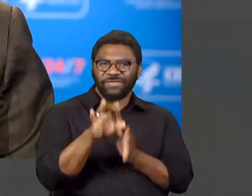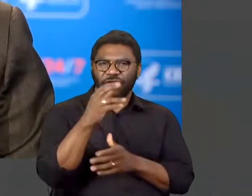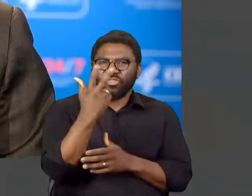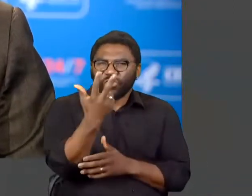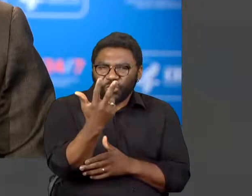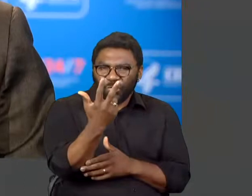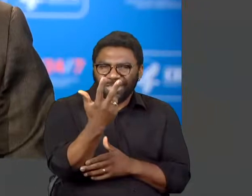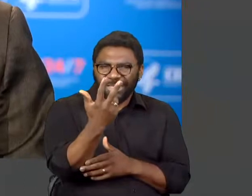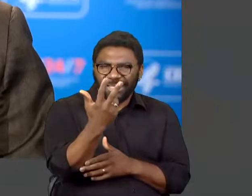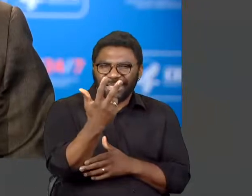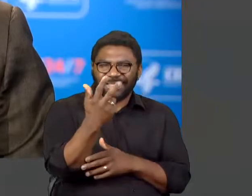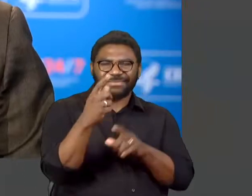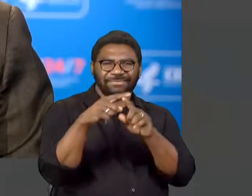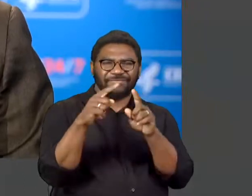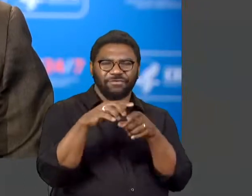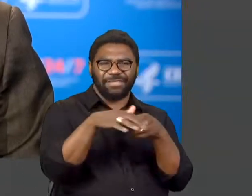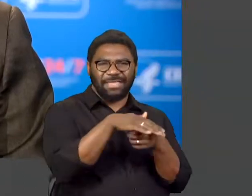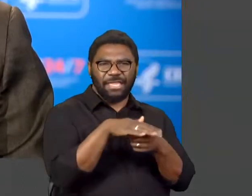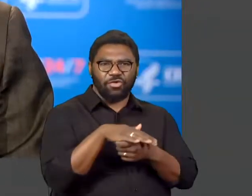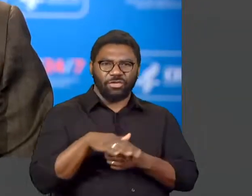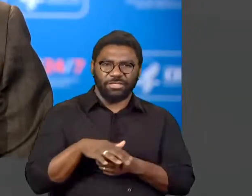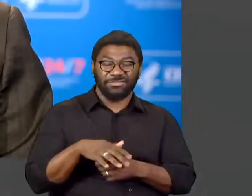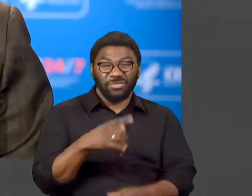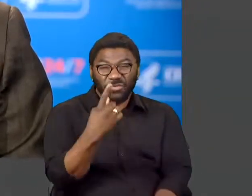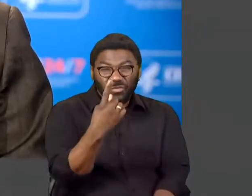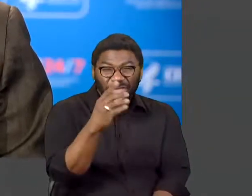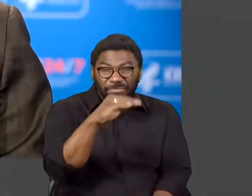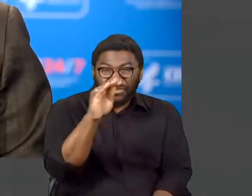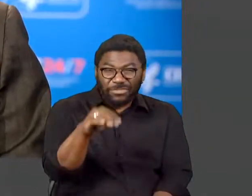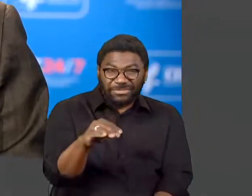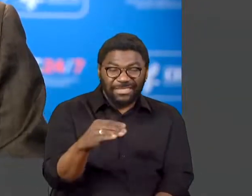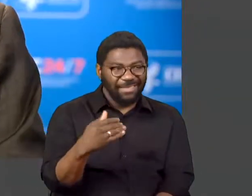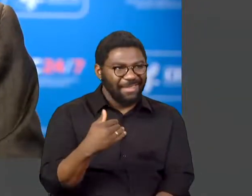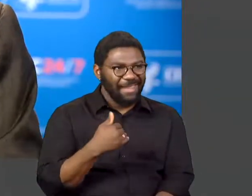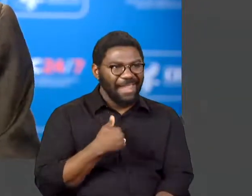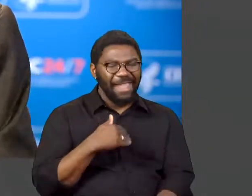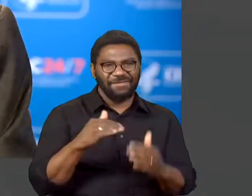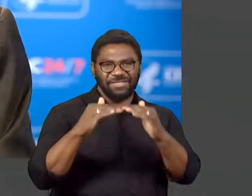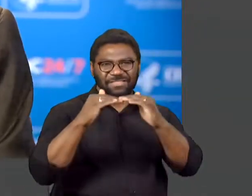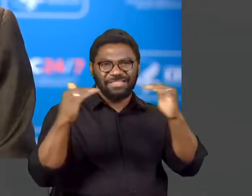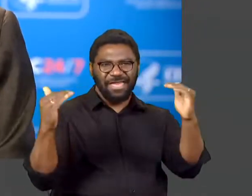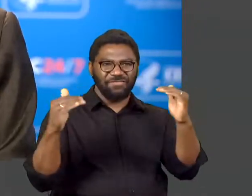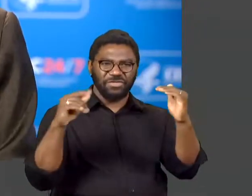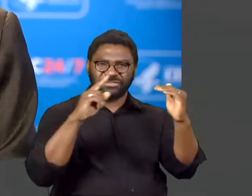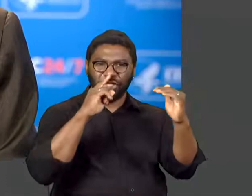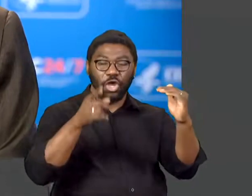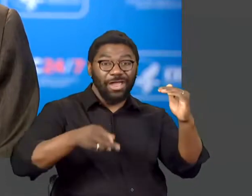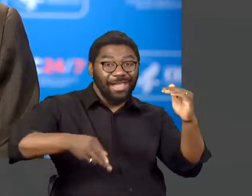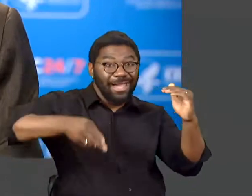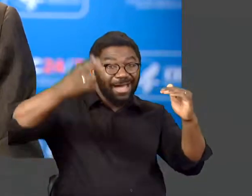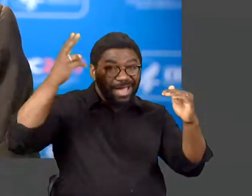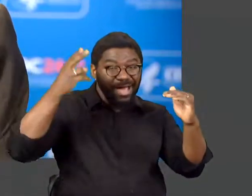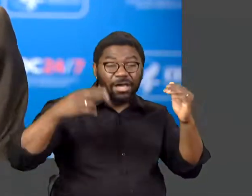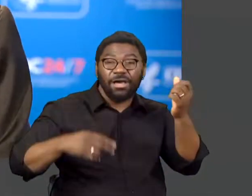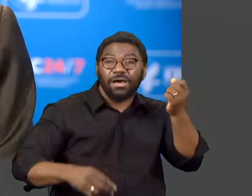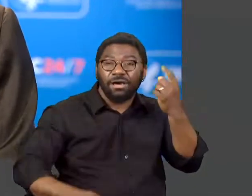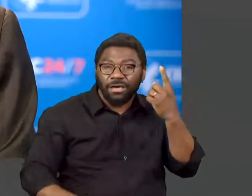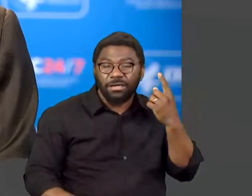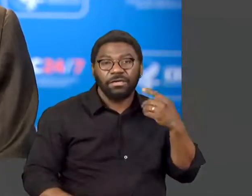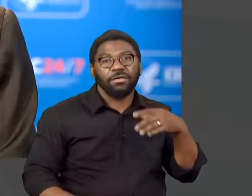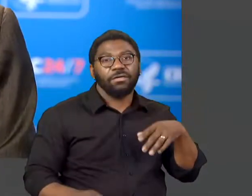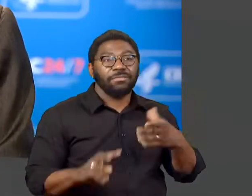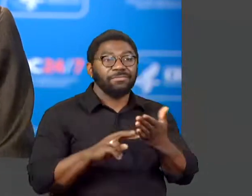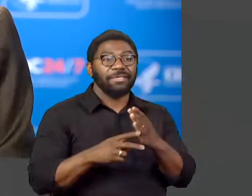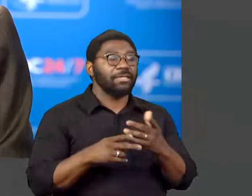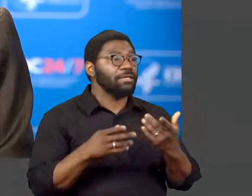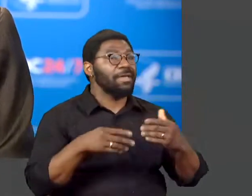1% of the ones that we're testing right now, came in at levels that were what we consider to be high. Now, we don't just stop